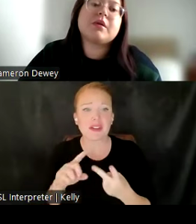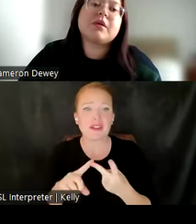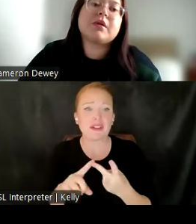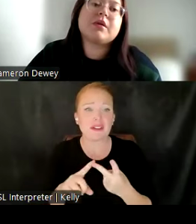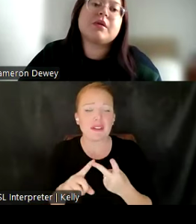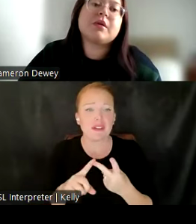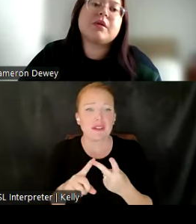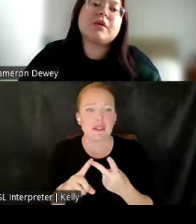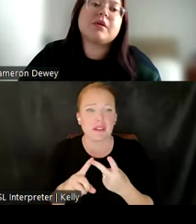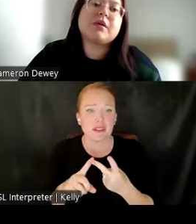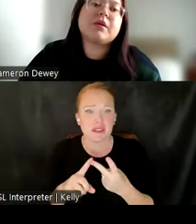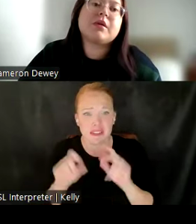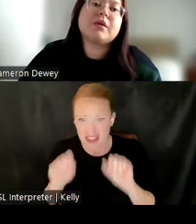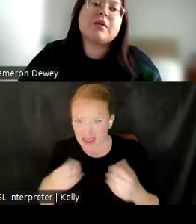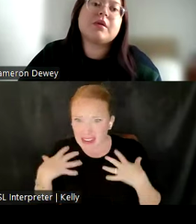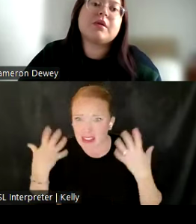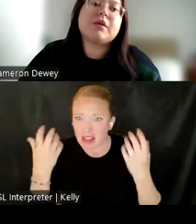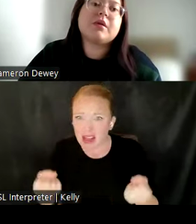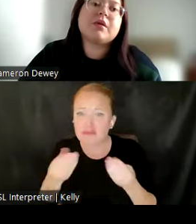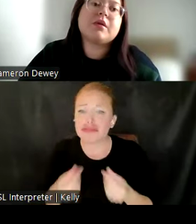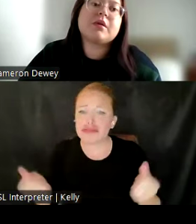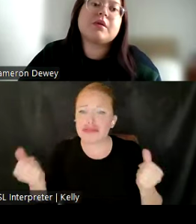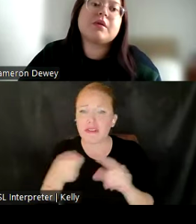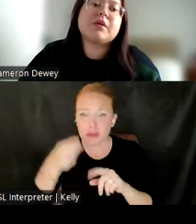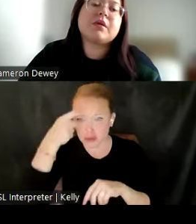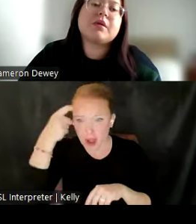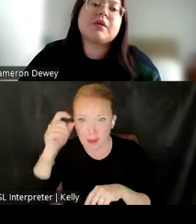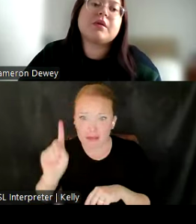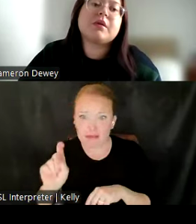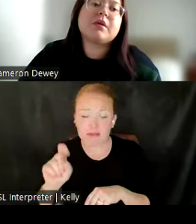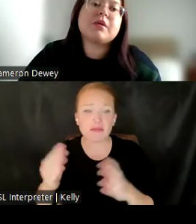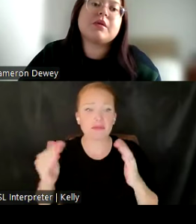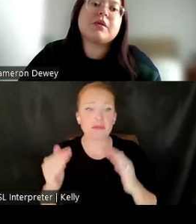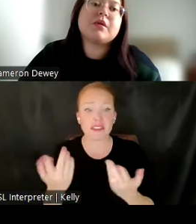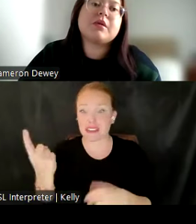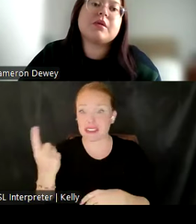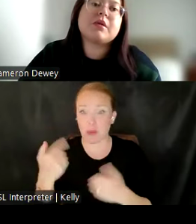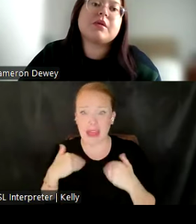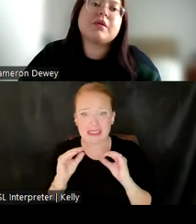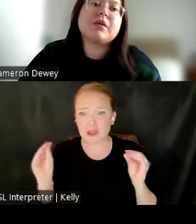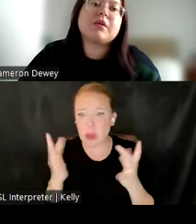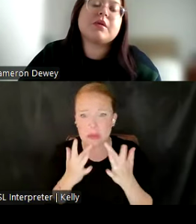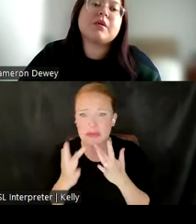Um, can you heal from trauma? If someone has a lack of resources available.